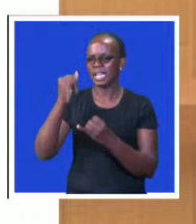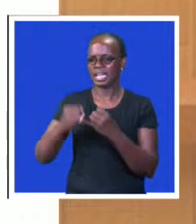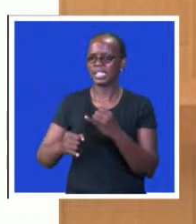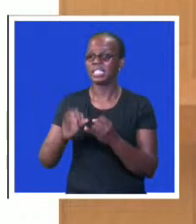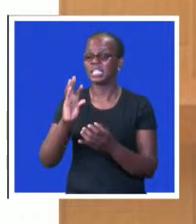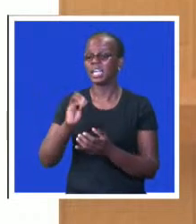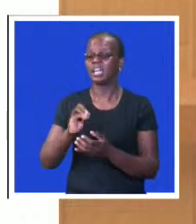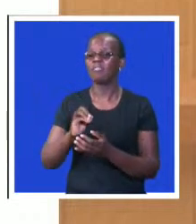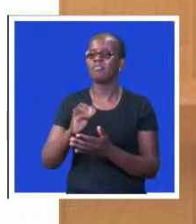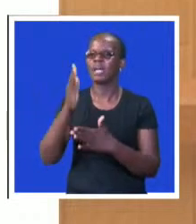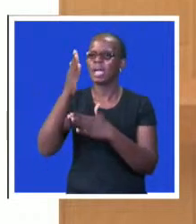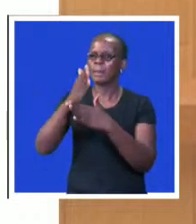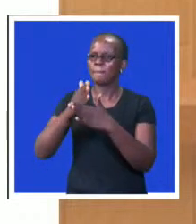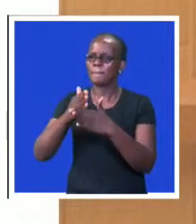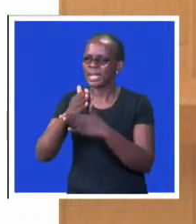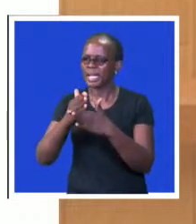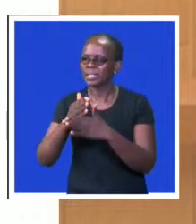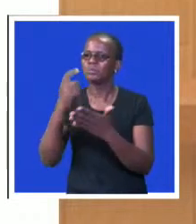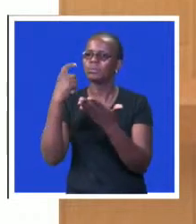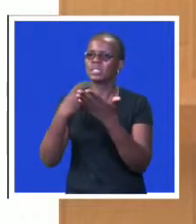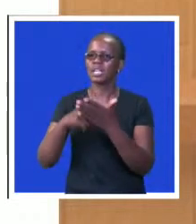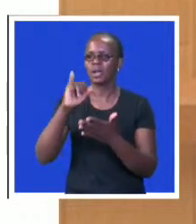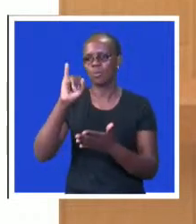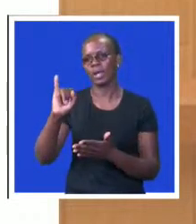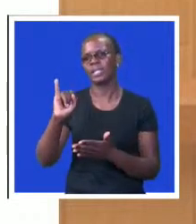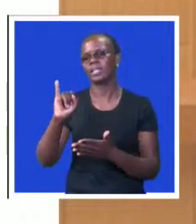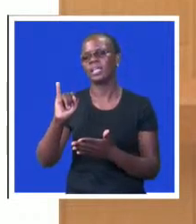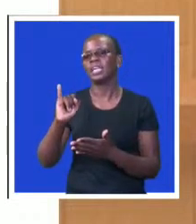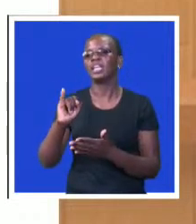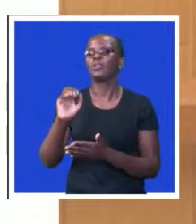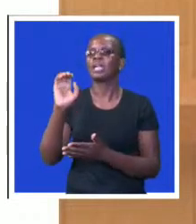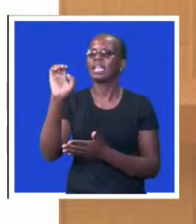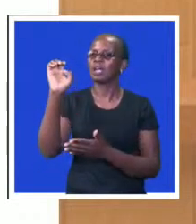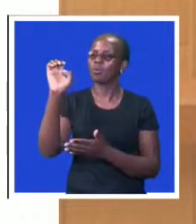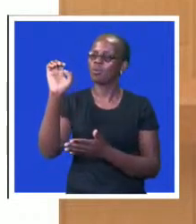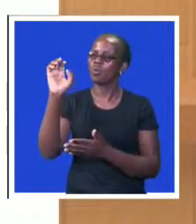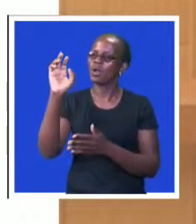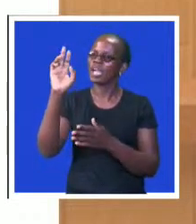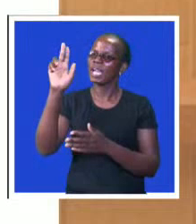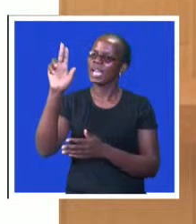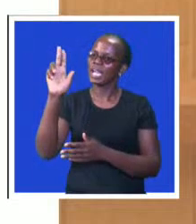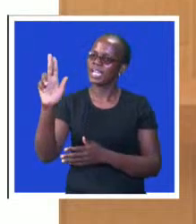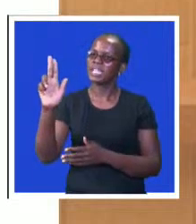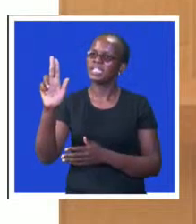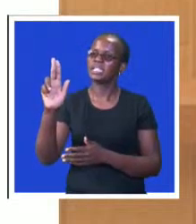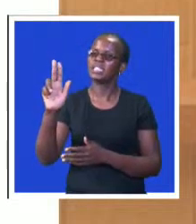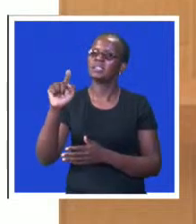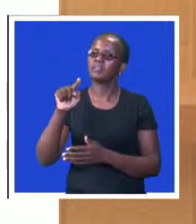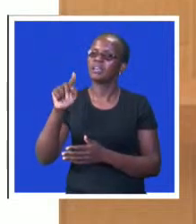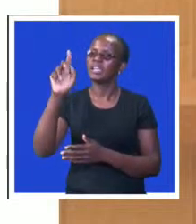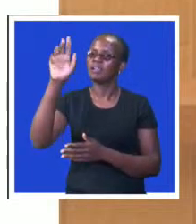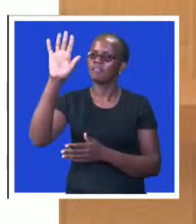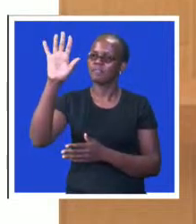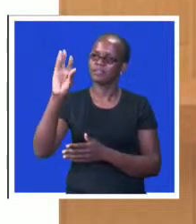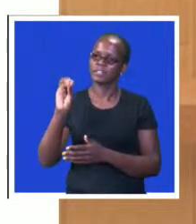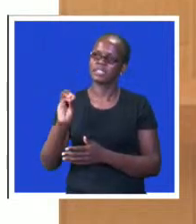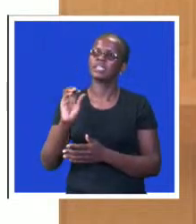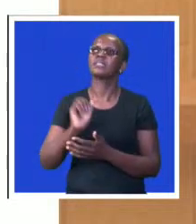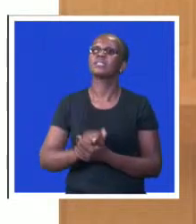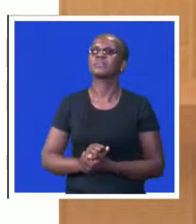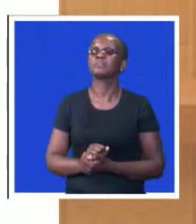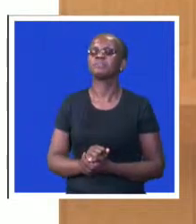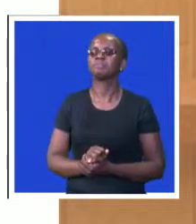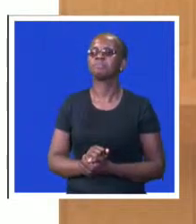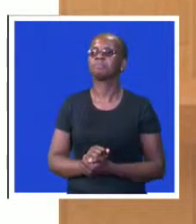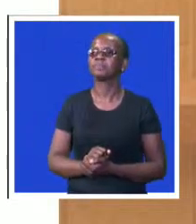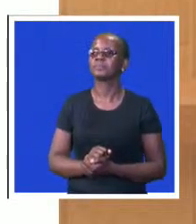bread. We are going to buy 1 loaf of bread. That is the quantity at 8 emalangeni 50